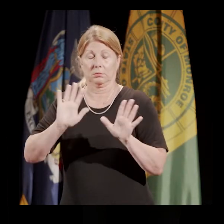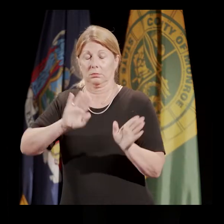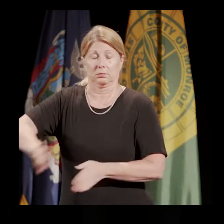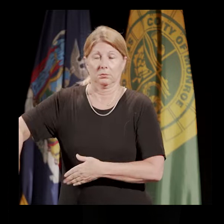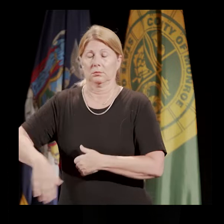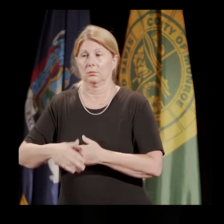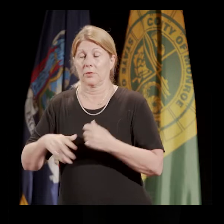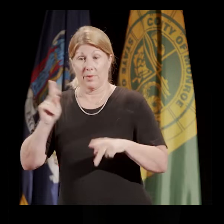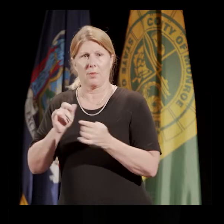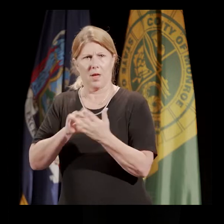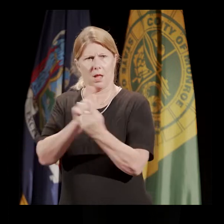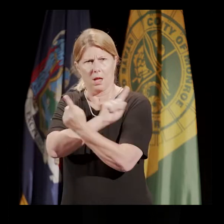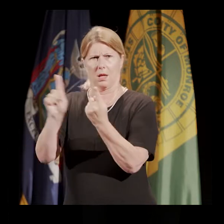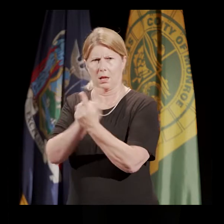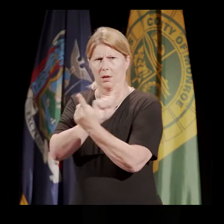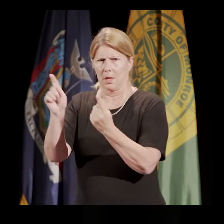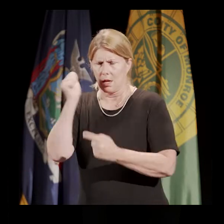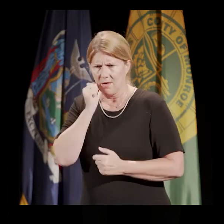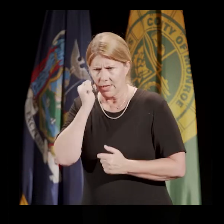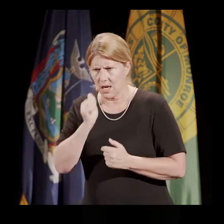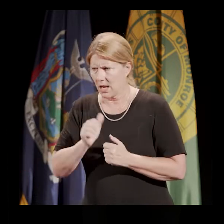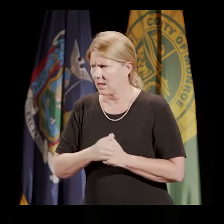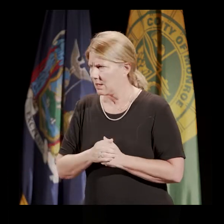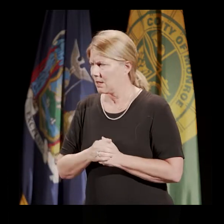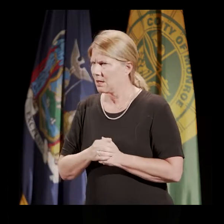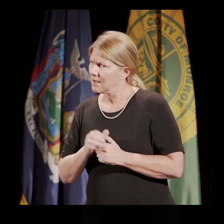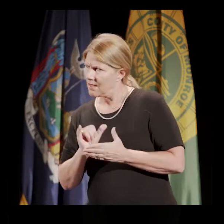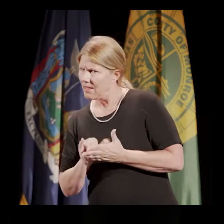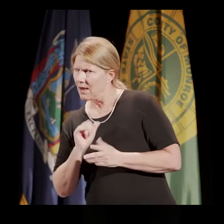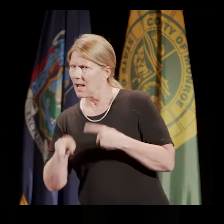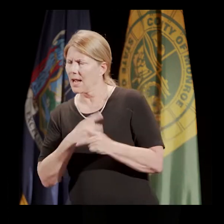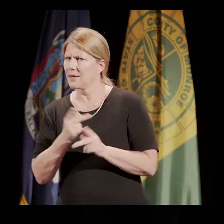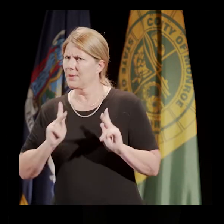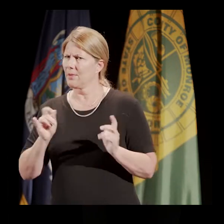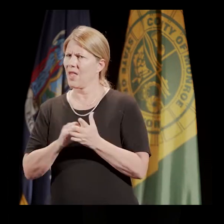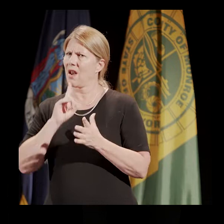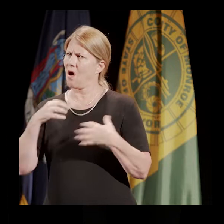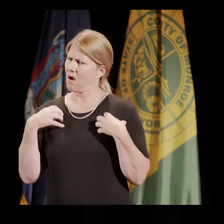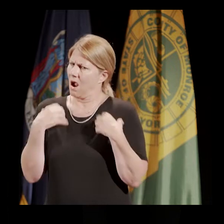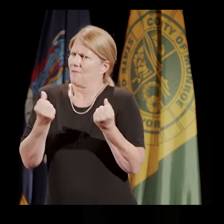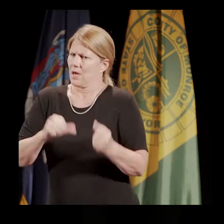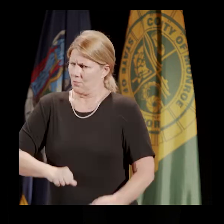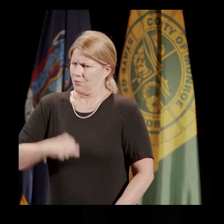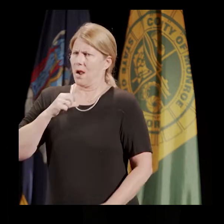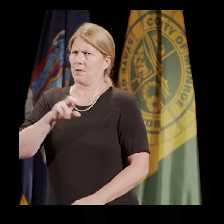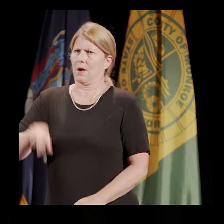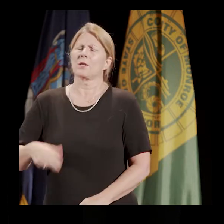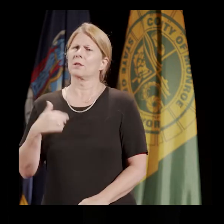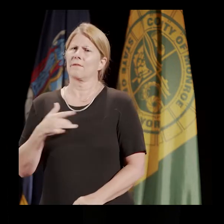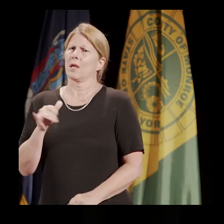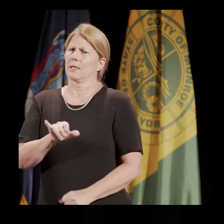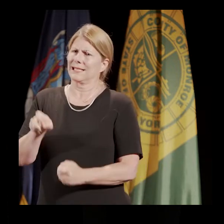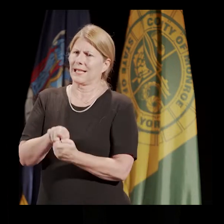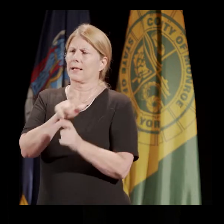come across every day, the ones with that Rochester swagger, also feel the same way. They